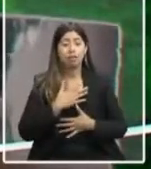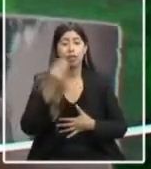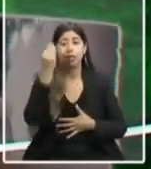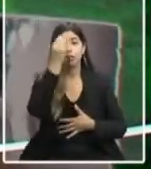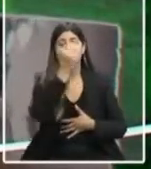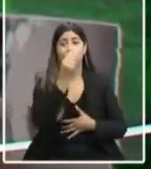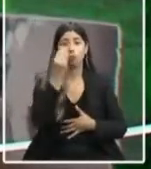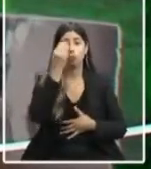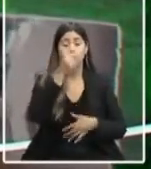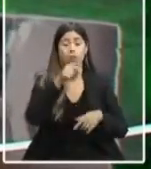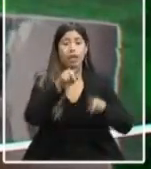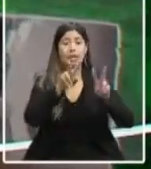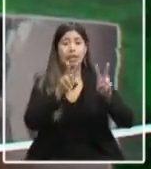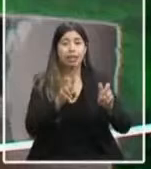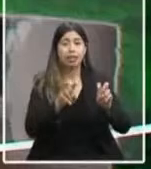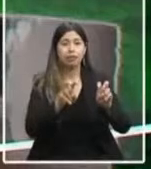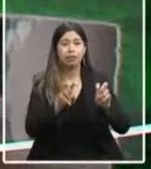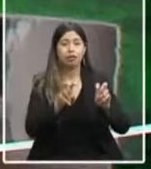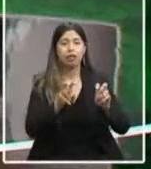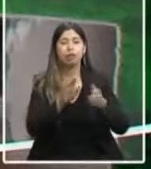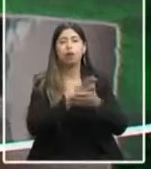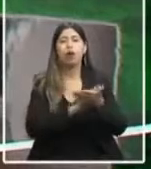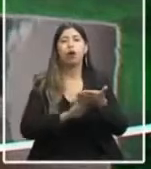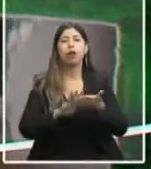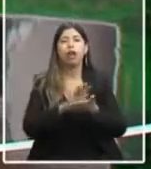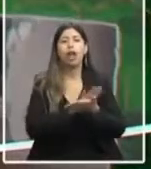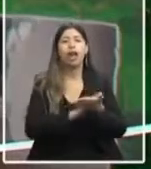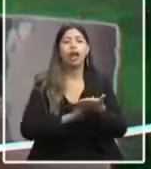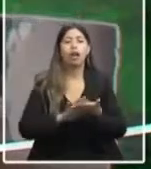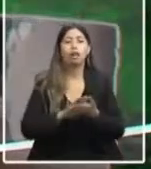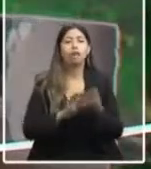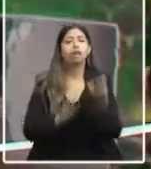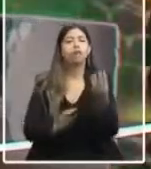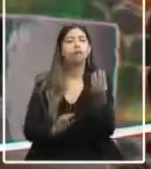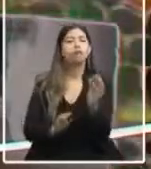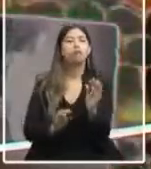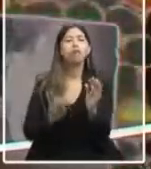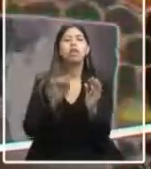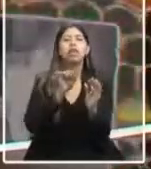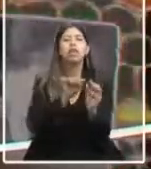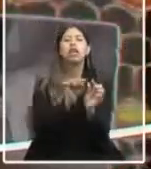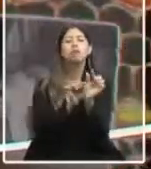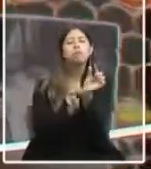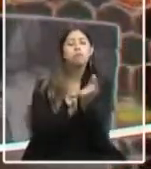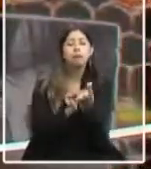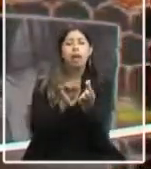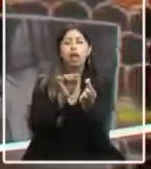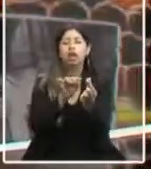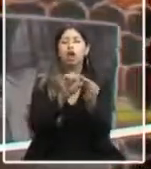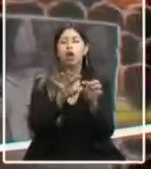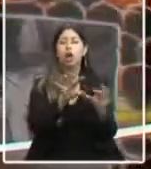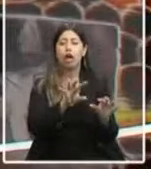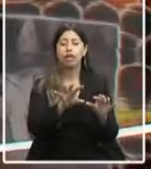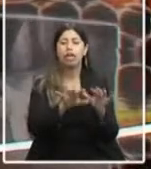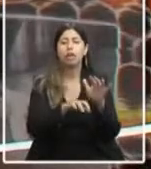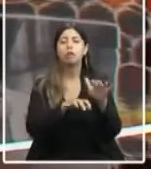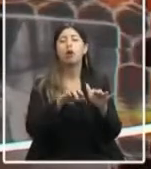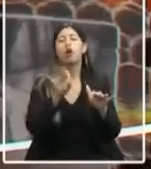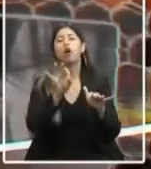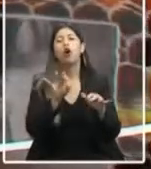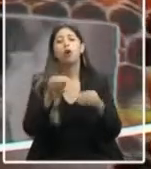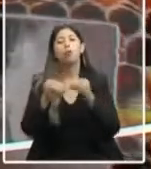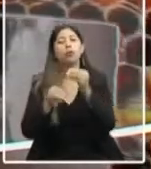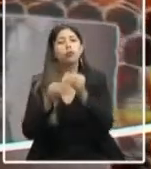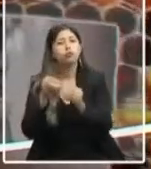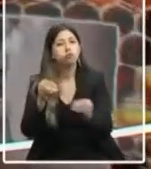the microorganisms and the mysterious processes which are shaping the forest that I can see, because I can see the